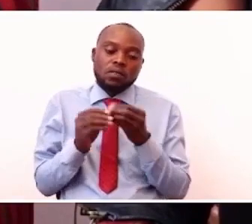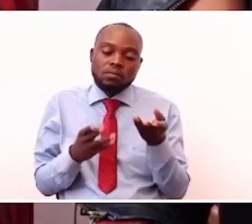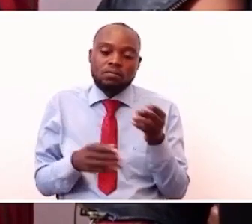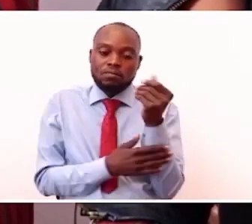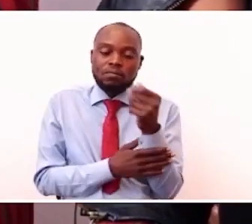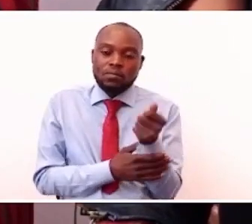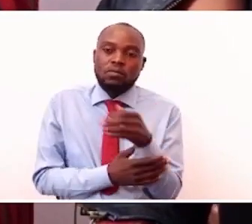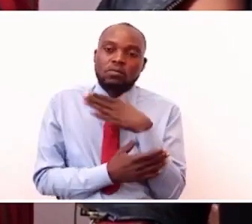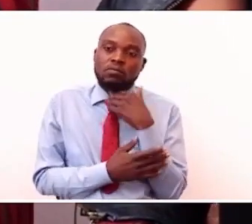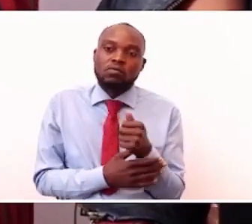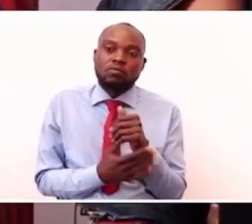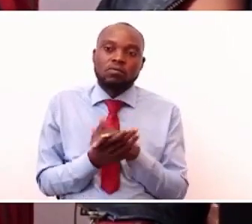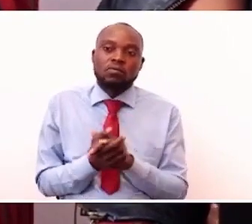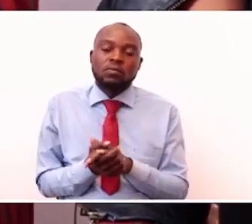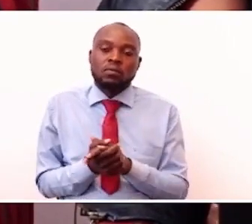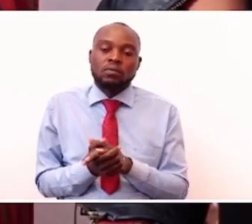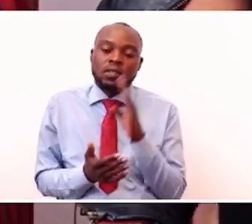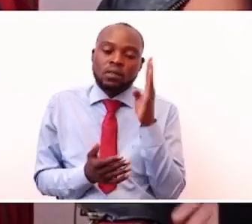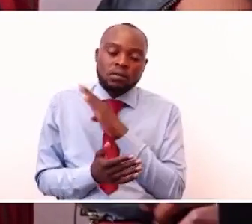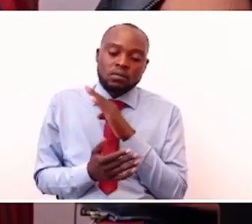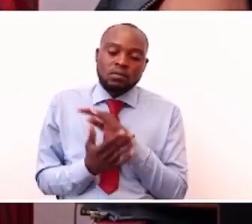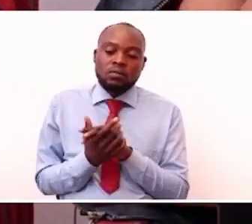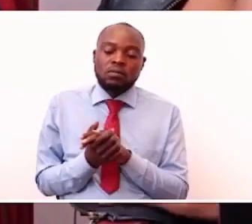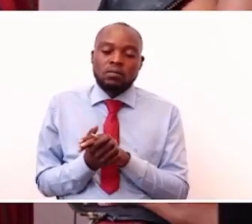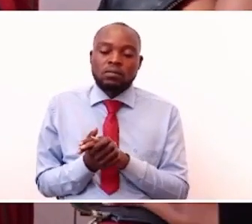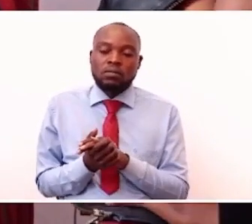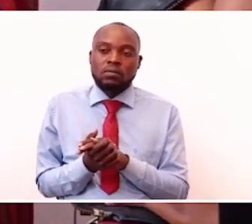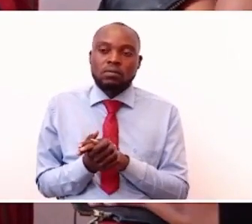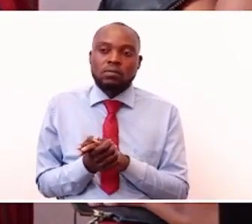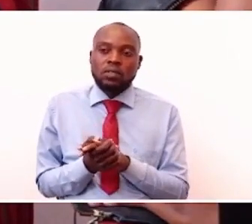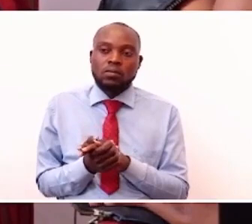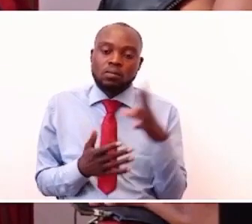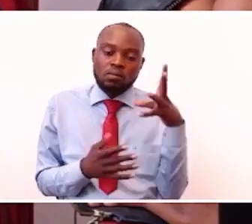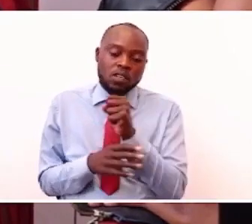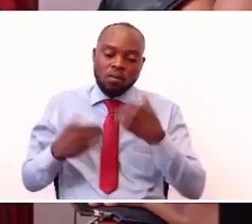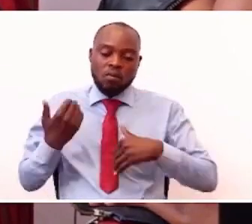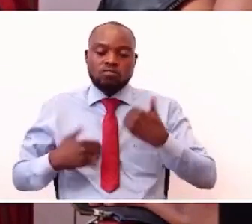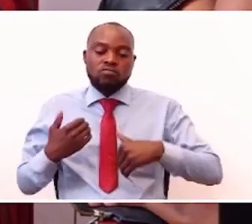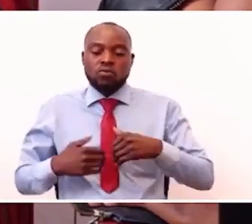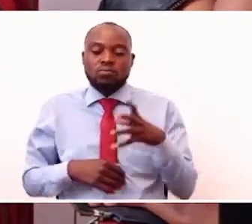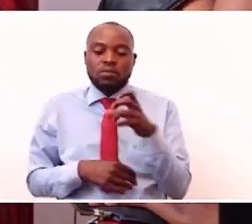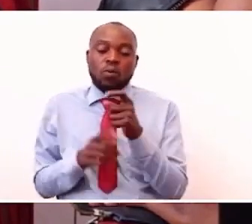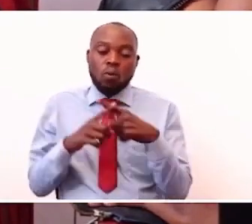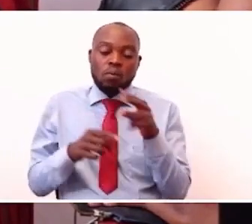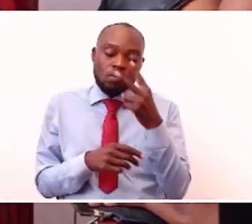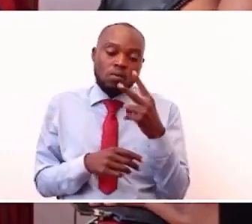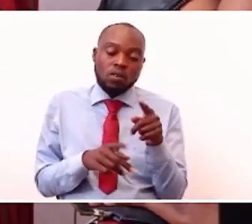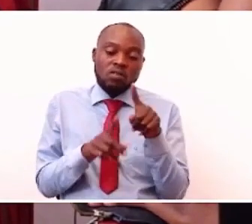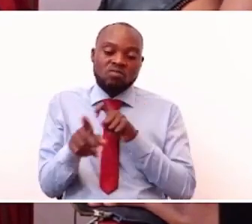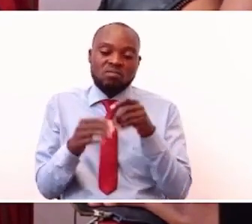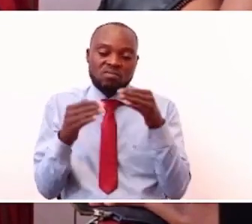mean to the continent, it ends up exacerbating the existing challenges, particularly when you look at it from the